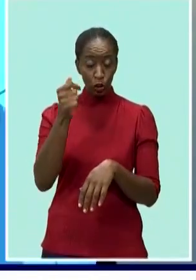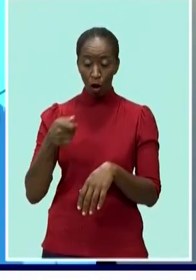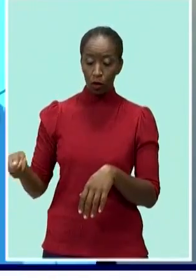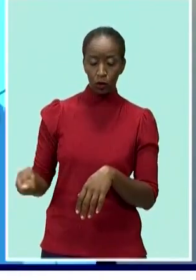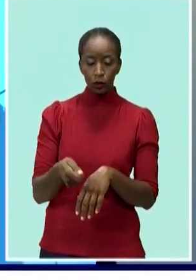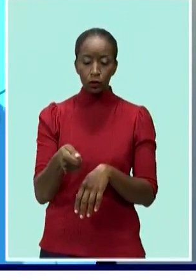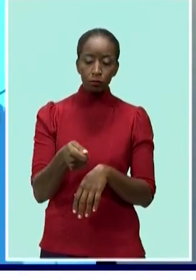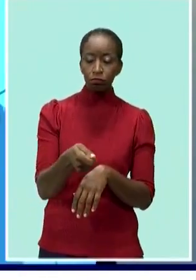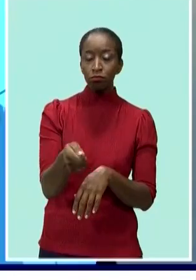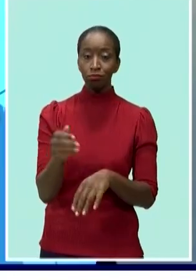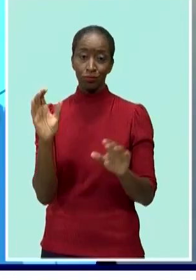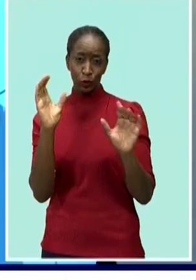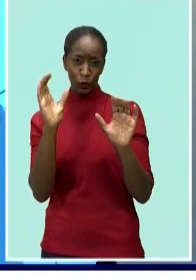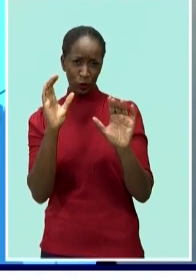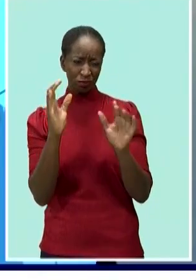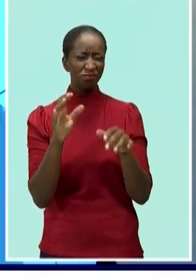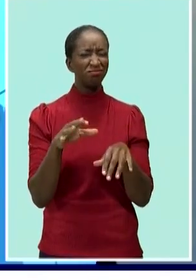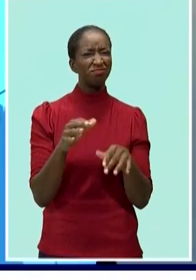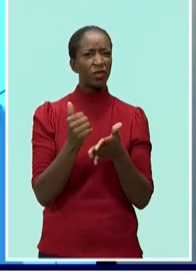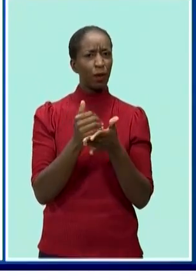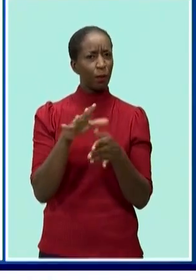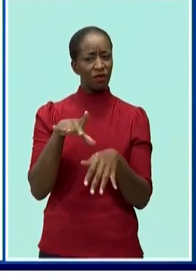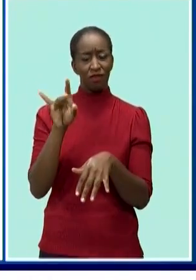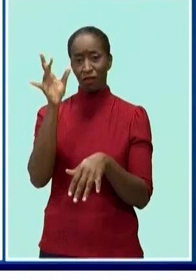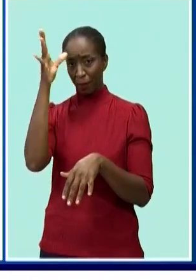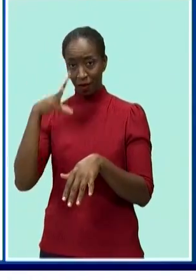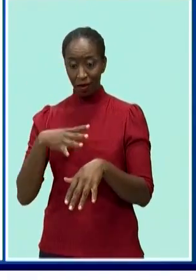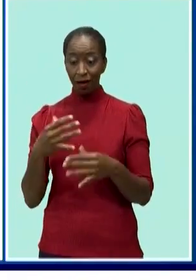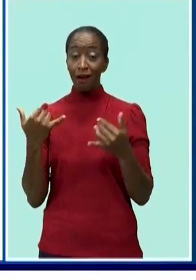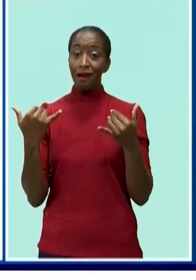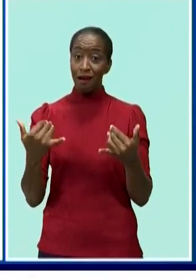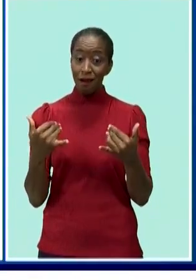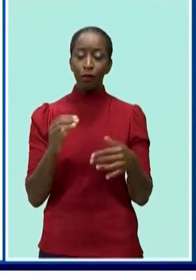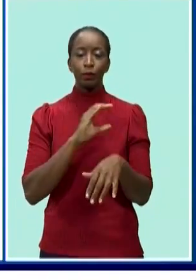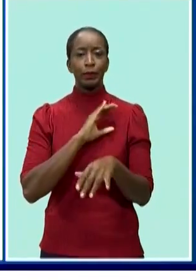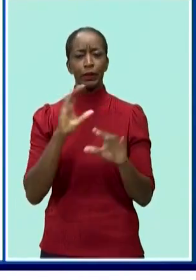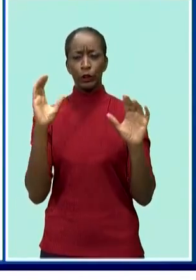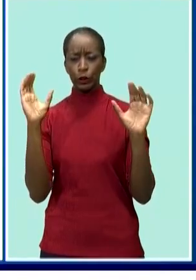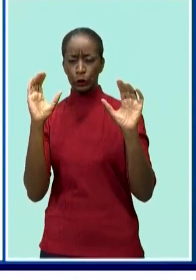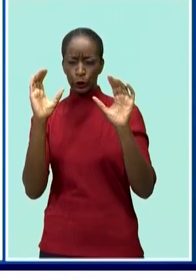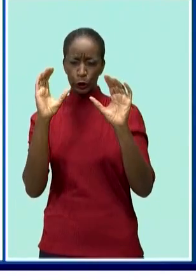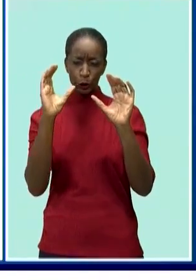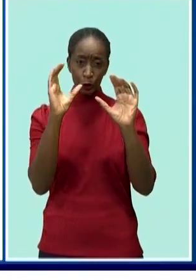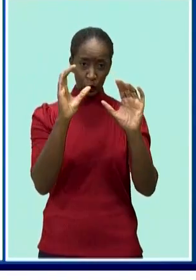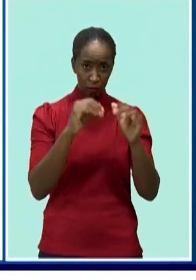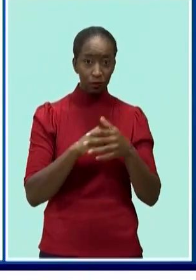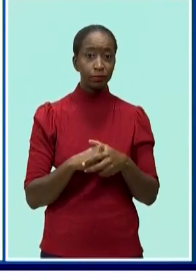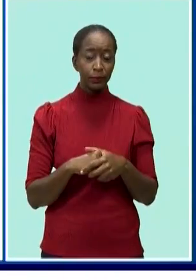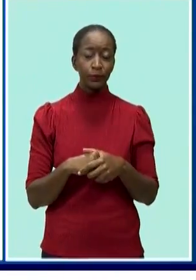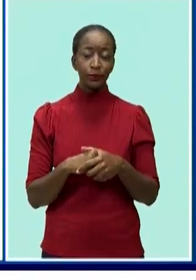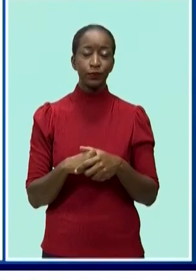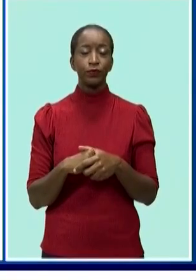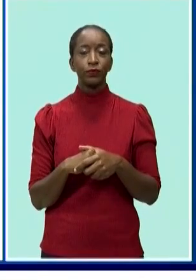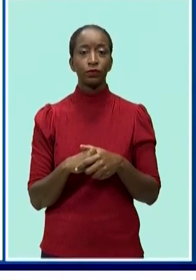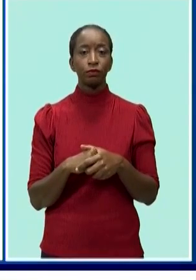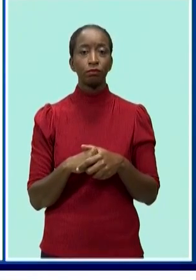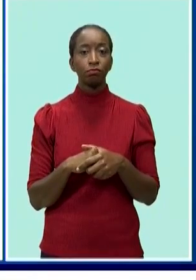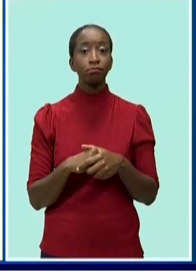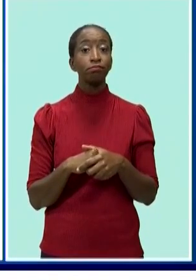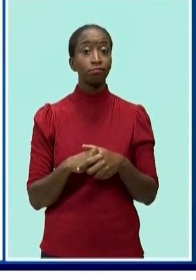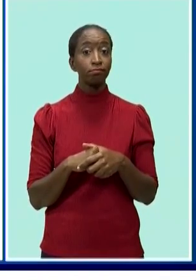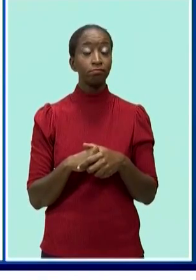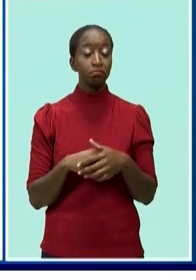Lisa, that's where it is now. There's an active manhunt ongoing to find the alleged killer of Zanaba Moore. And, of course, we will